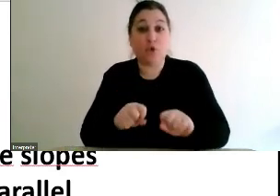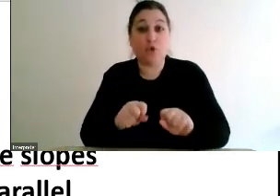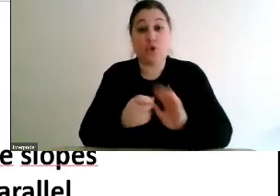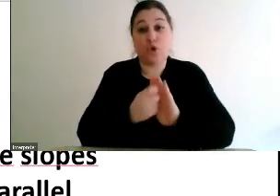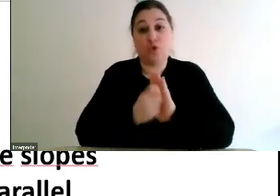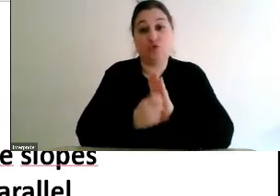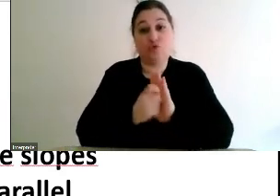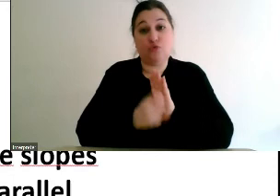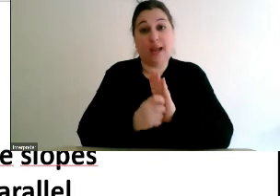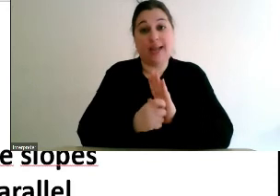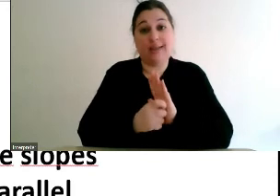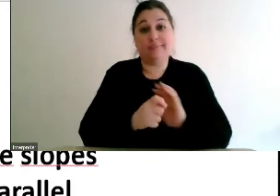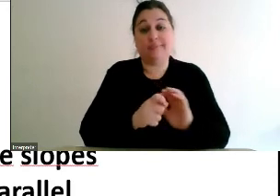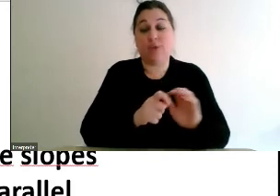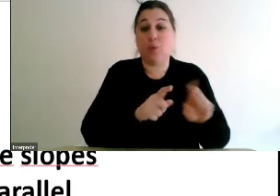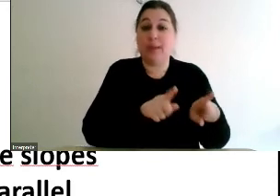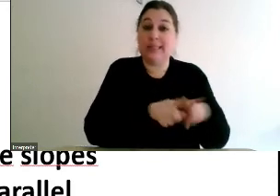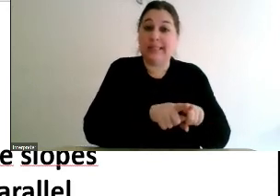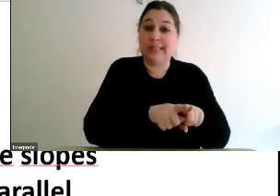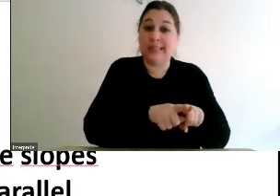or you can write same slope